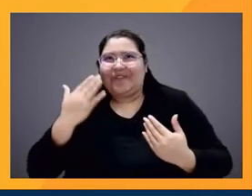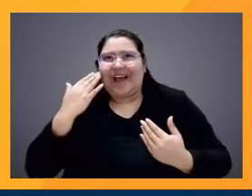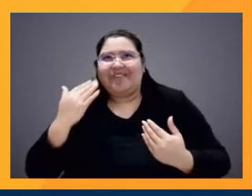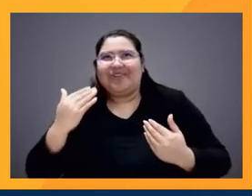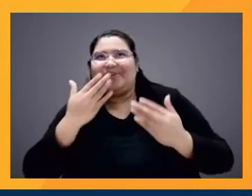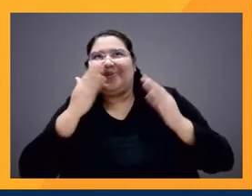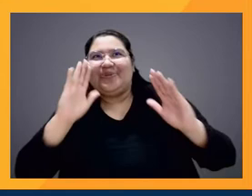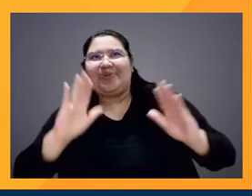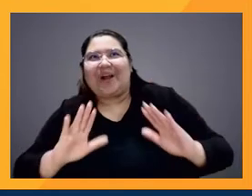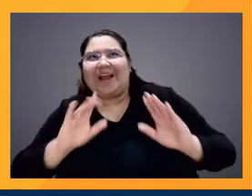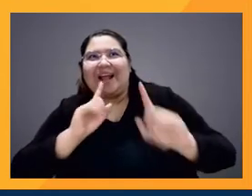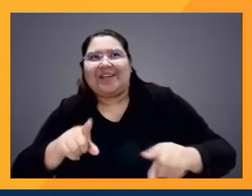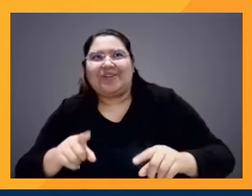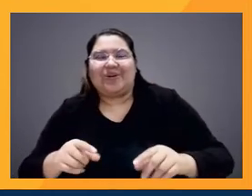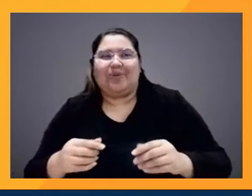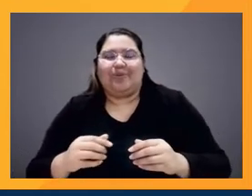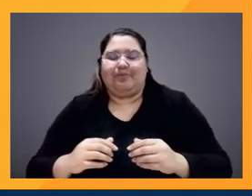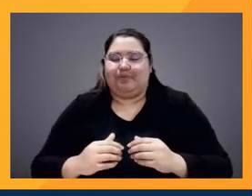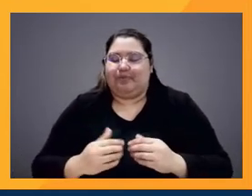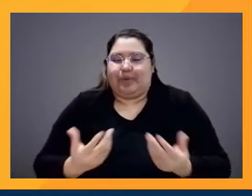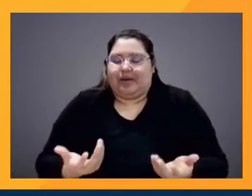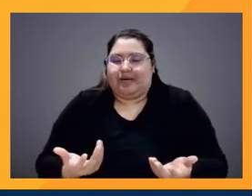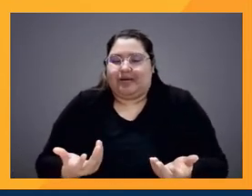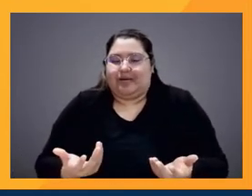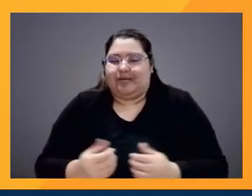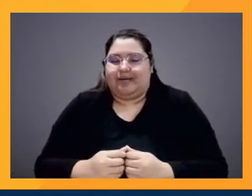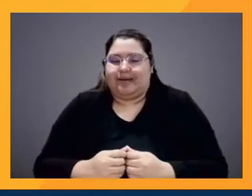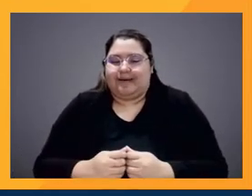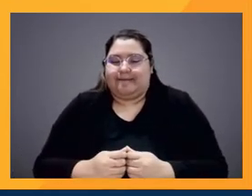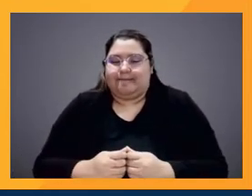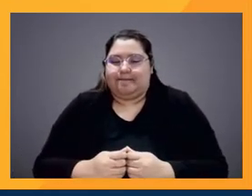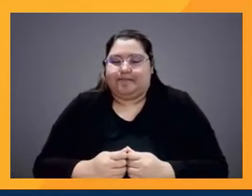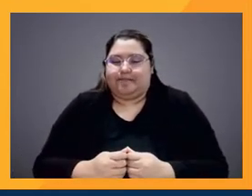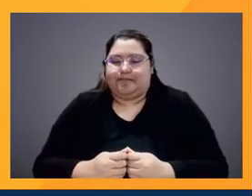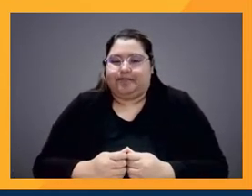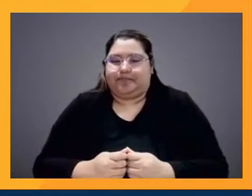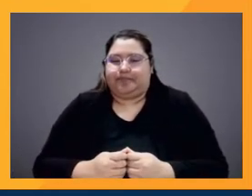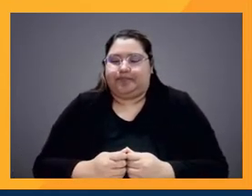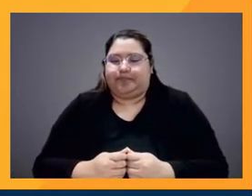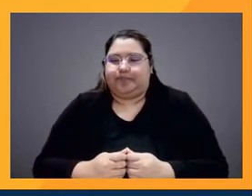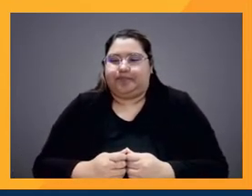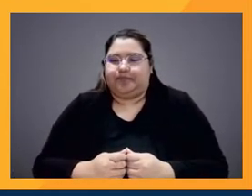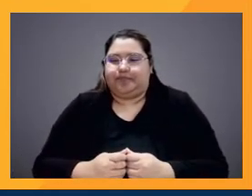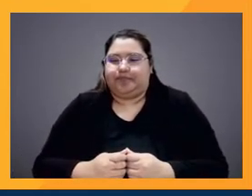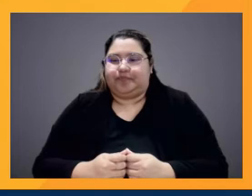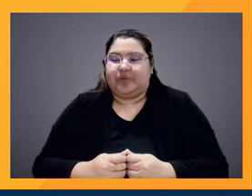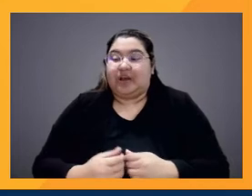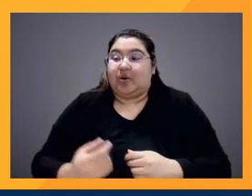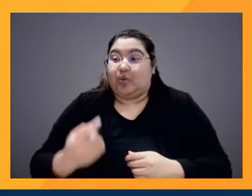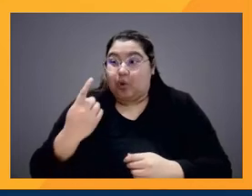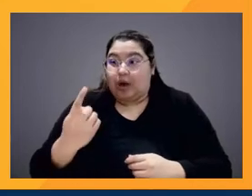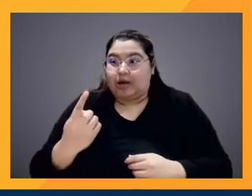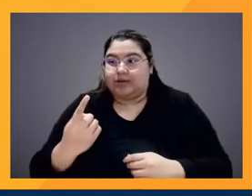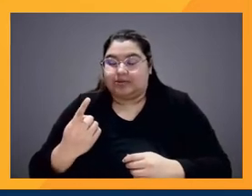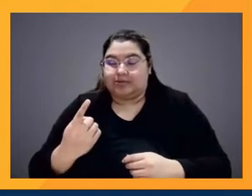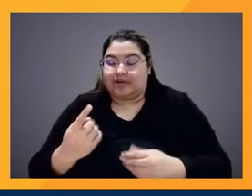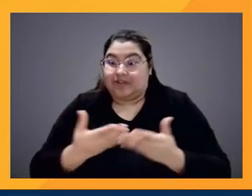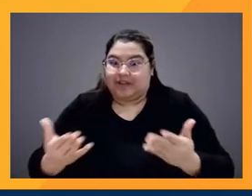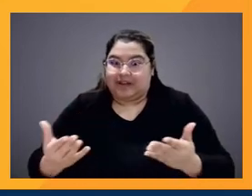work. Yeah, I mean, collaboration across any industry is super important, but especially in the context that you've laid